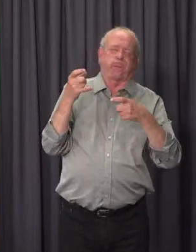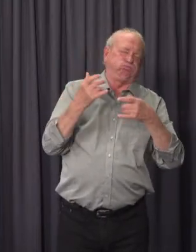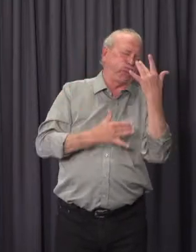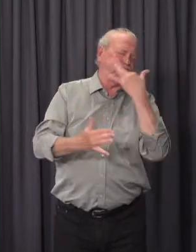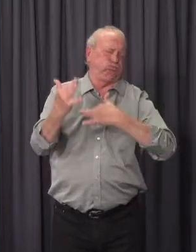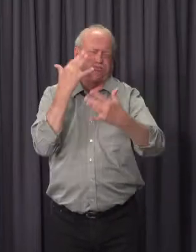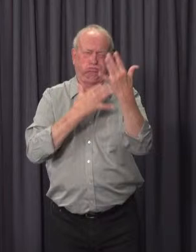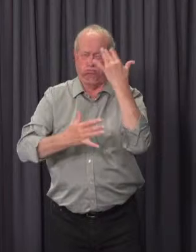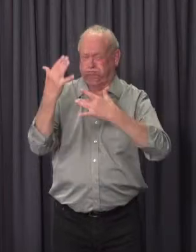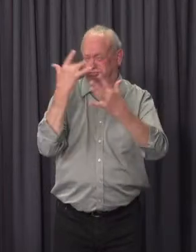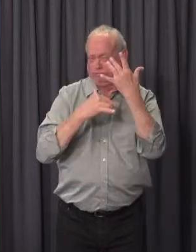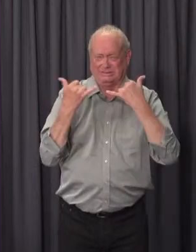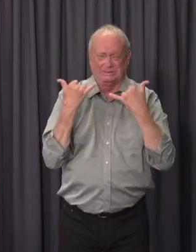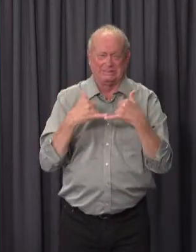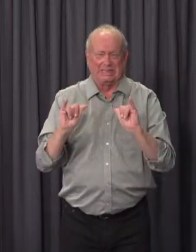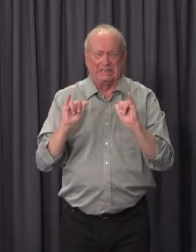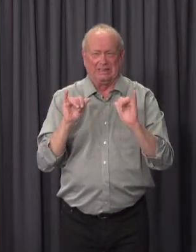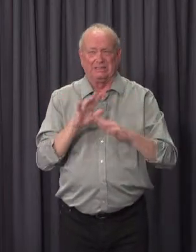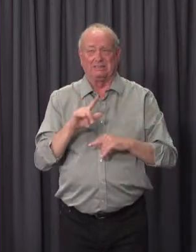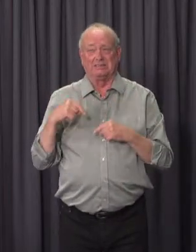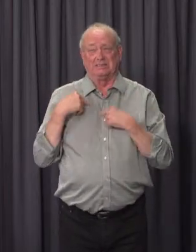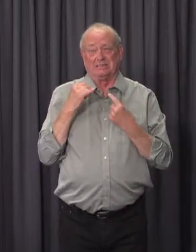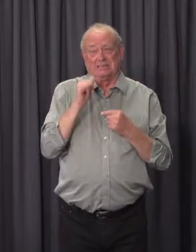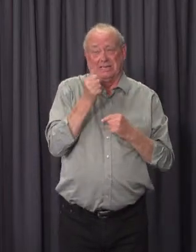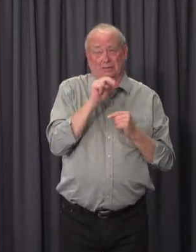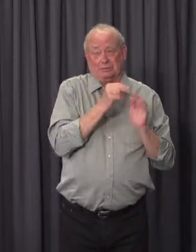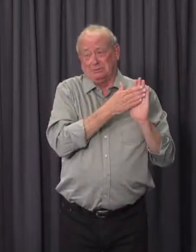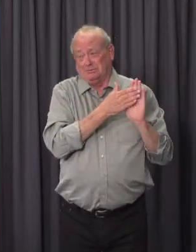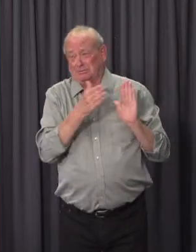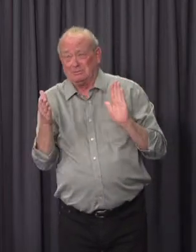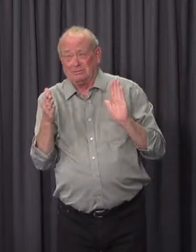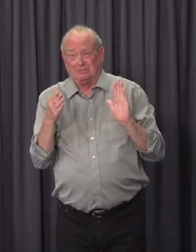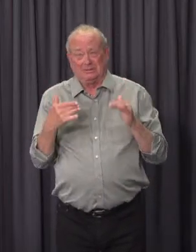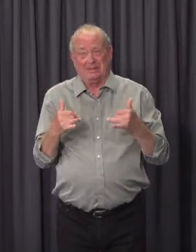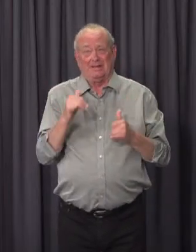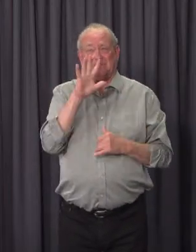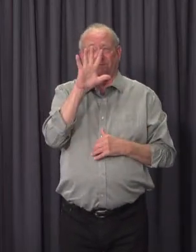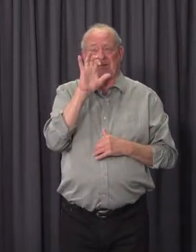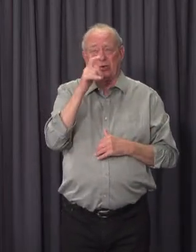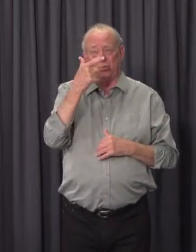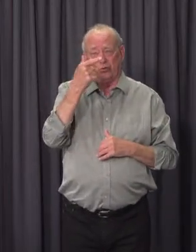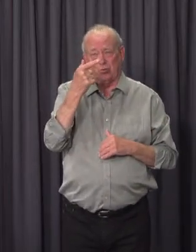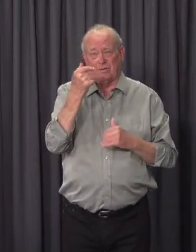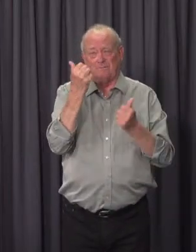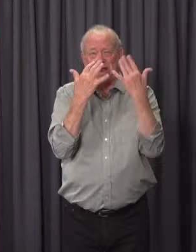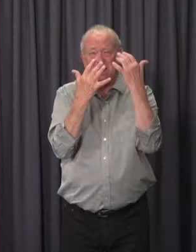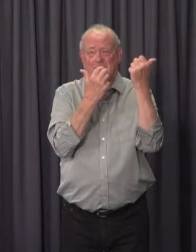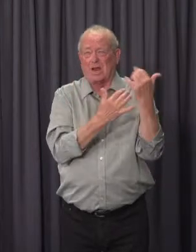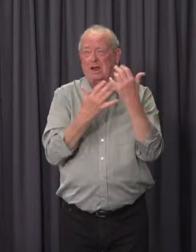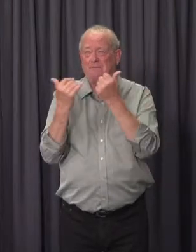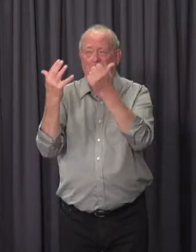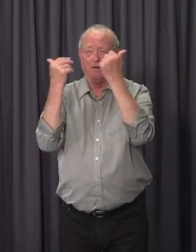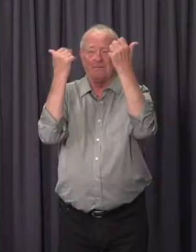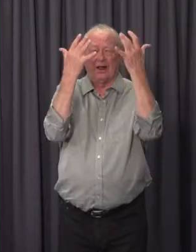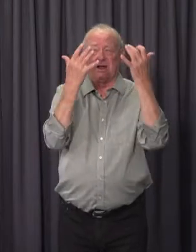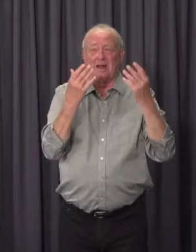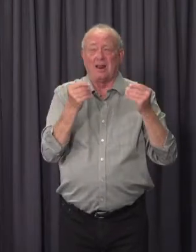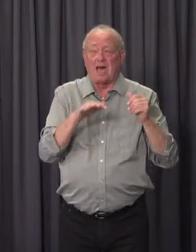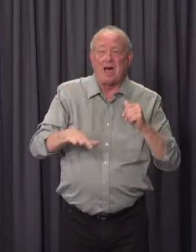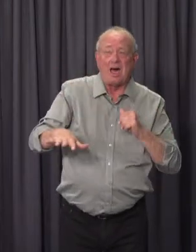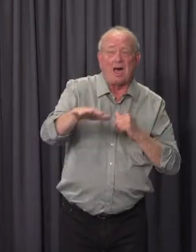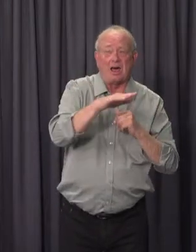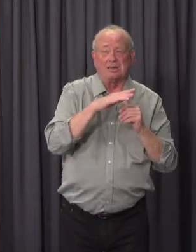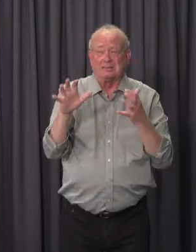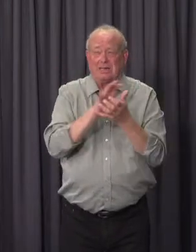than 1,031,000 hectares. the extreme rate of growth we saw on these